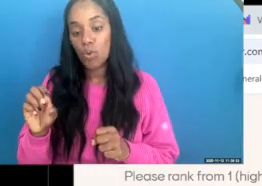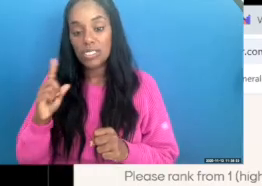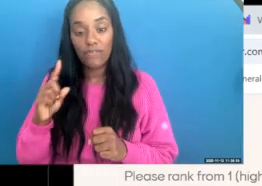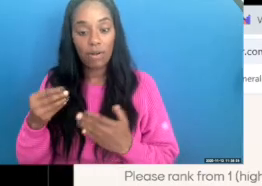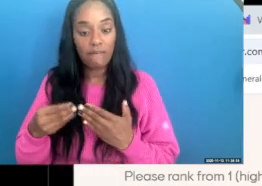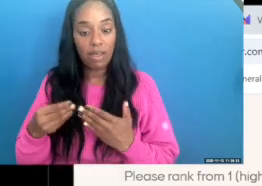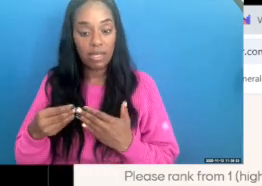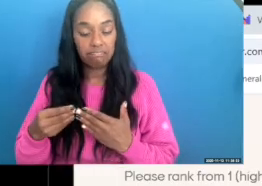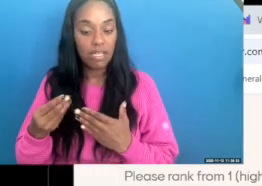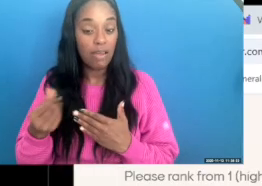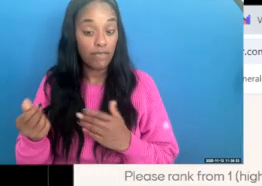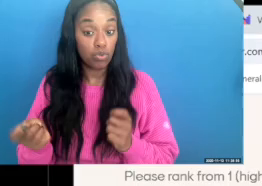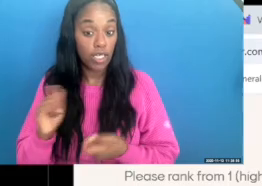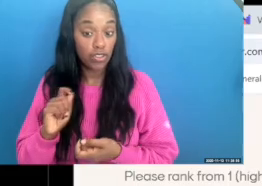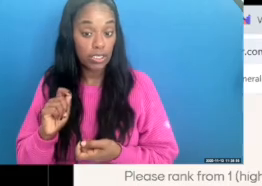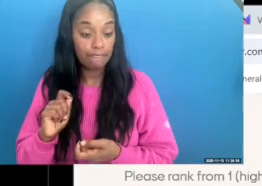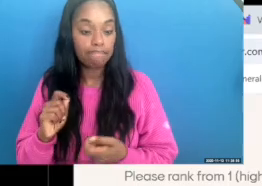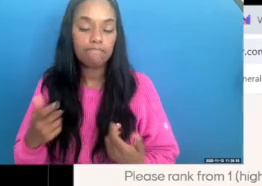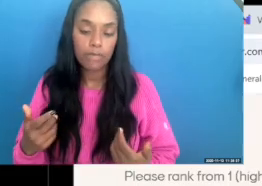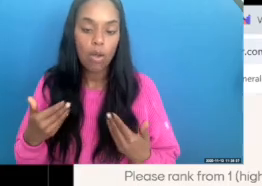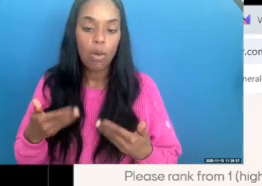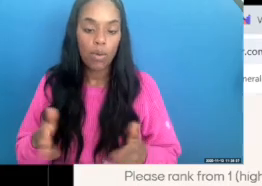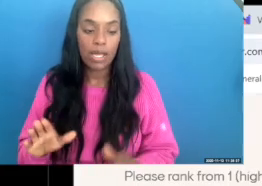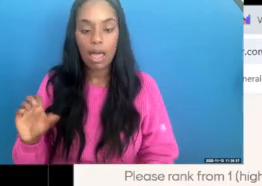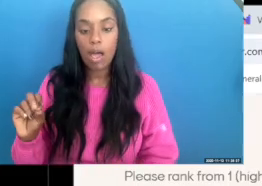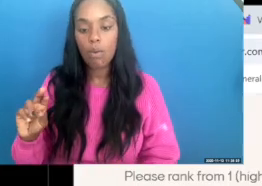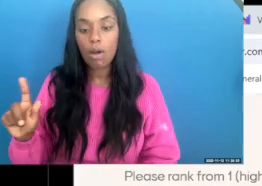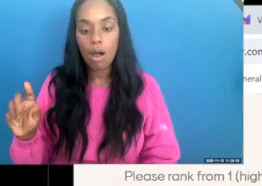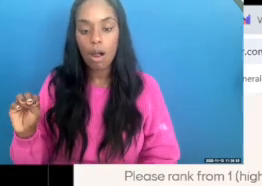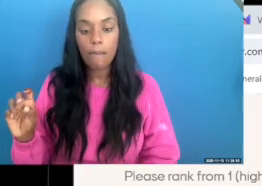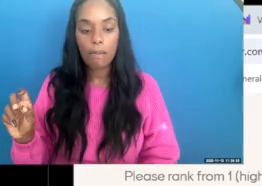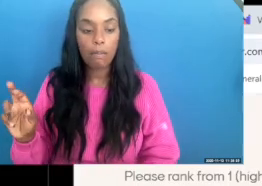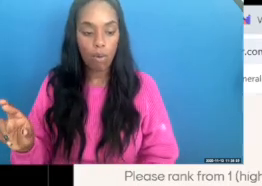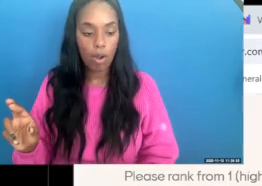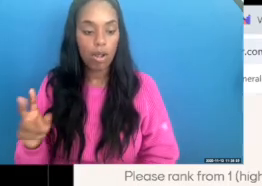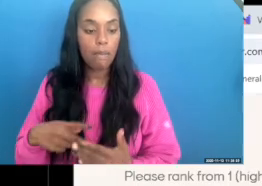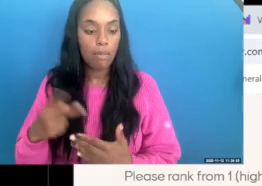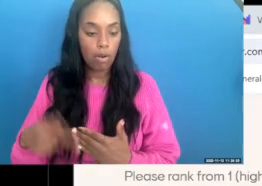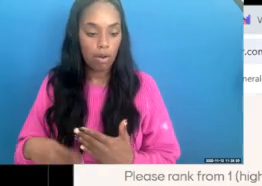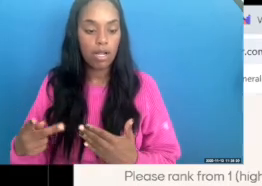all of our potential funding sources. And so a few things that we changed where we did allow